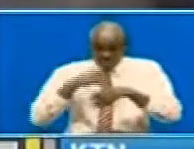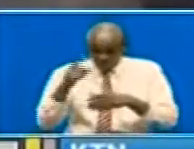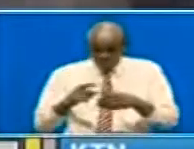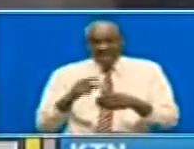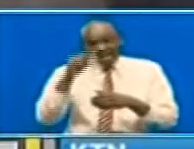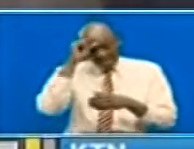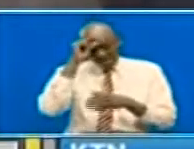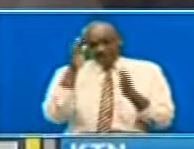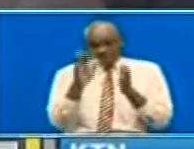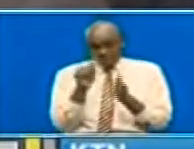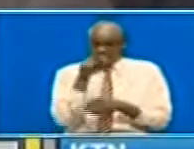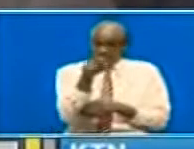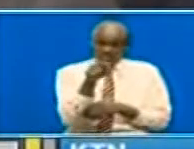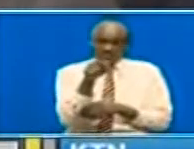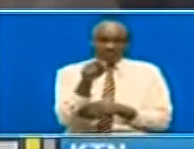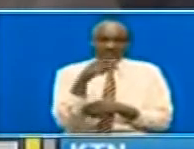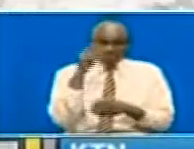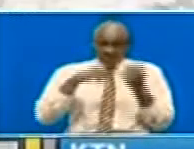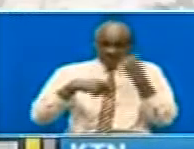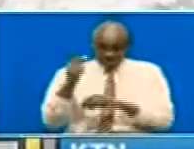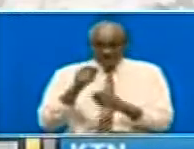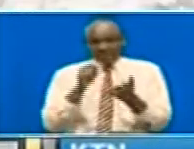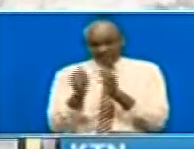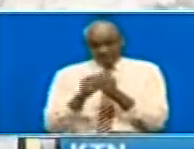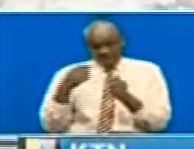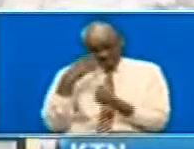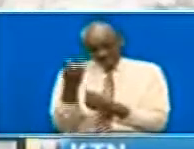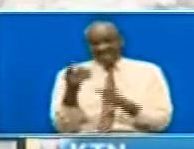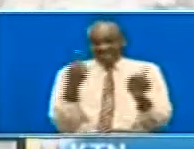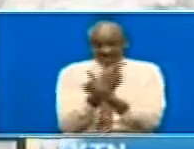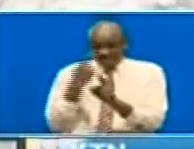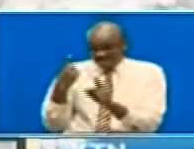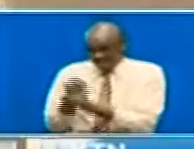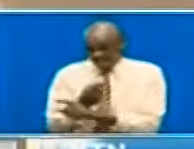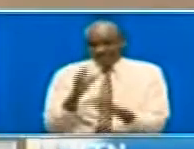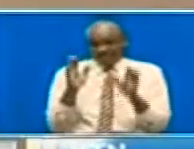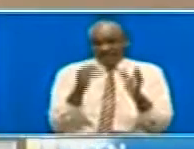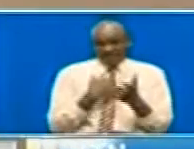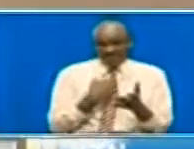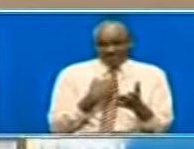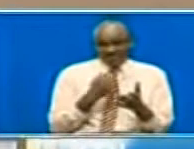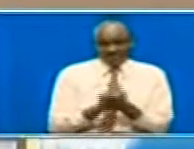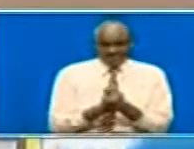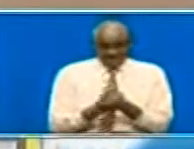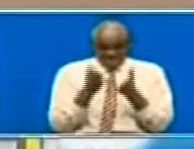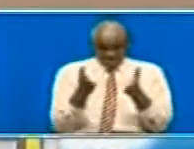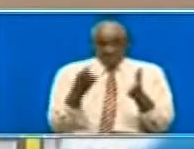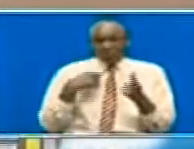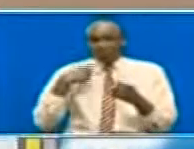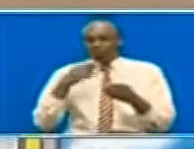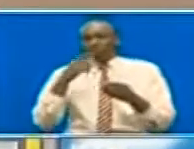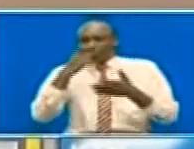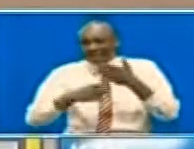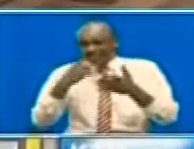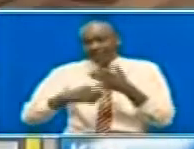the National Cereals and Produce Board, will sell maize held in the strategic grain reserve as a tool to correct the market price